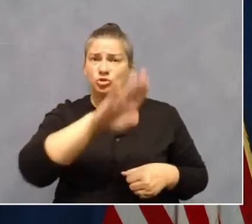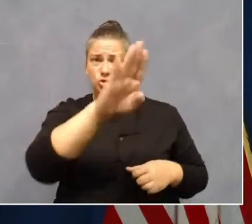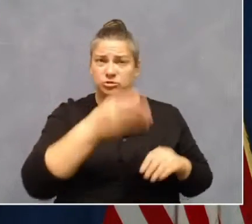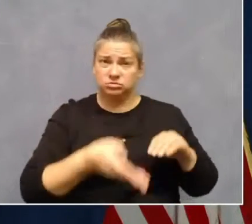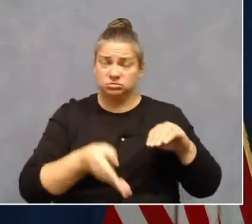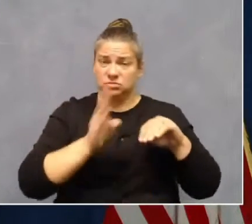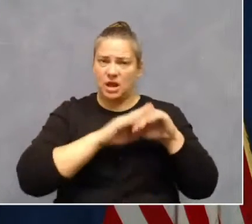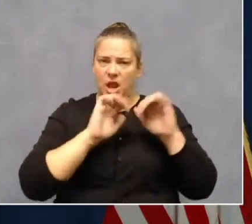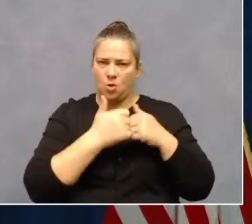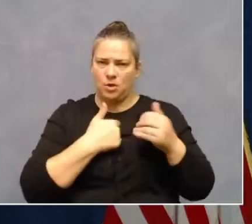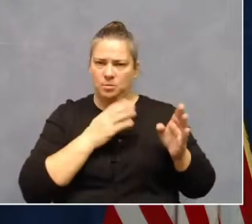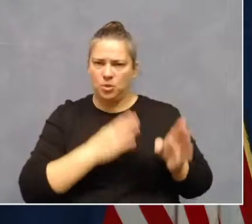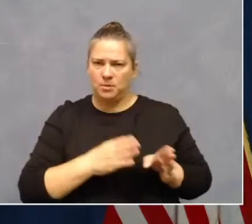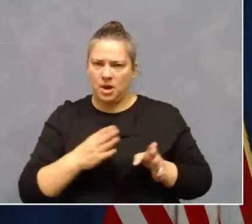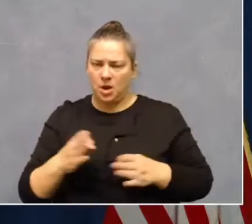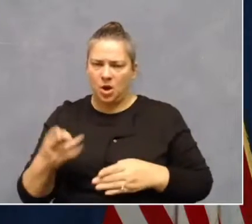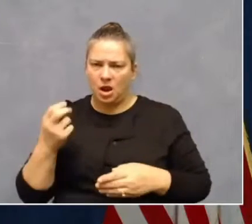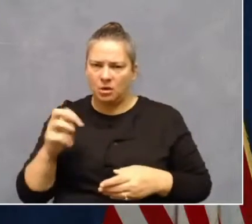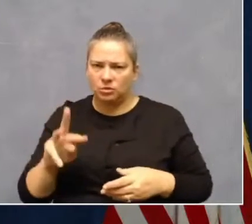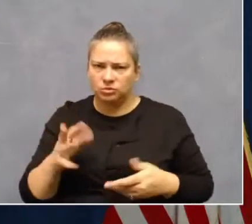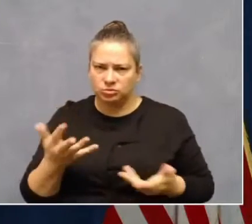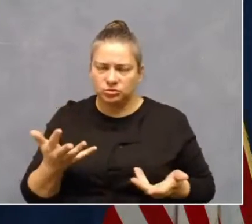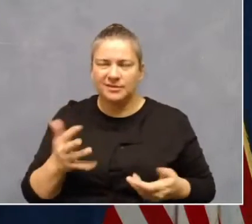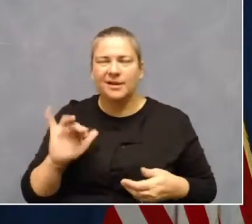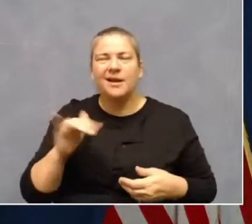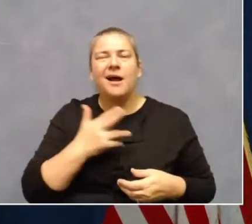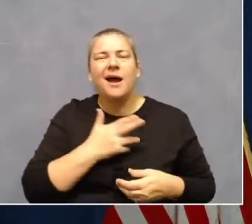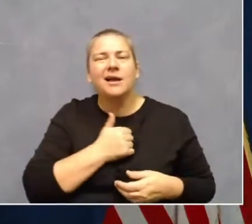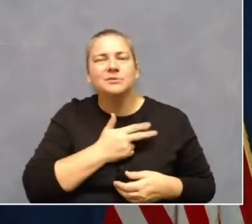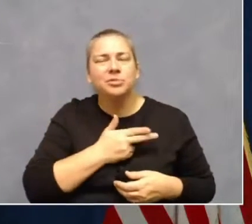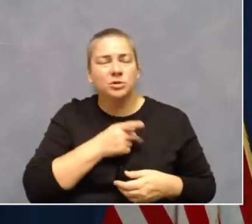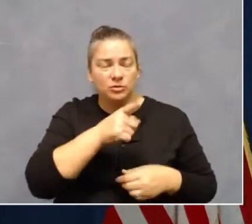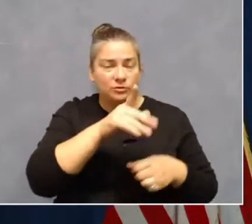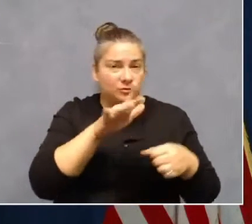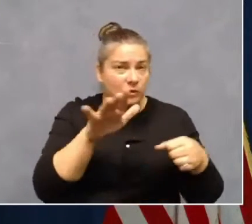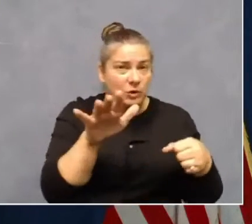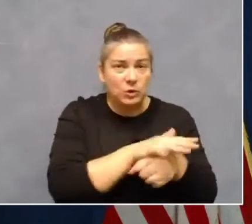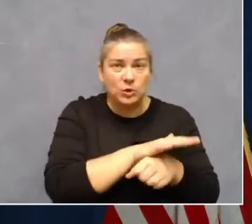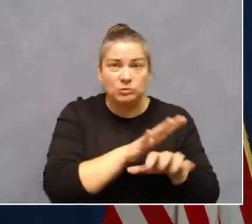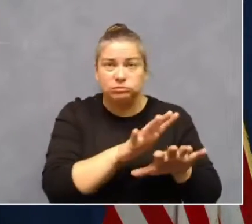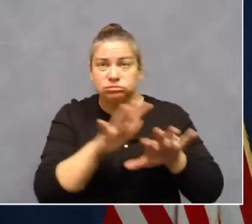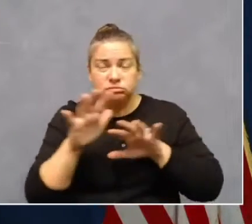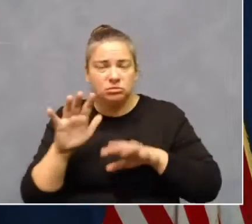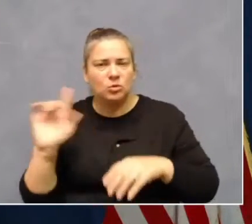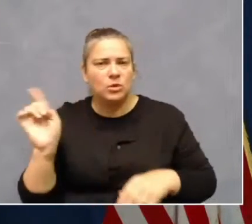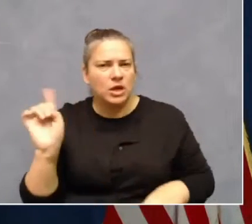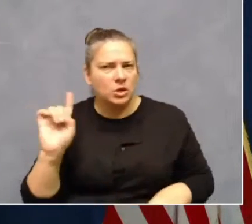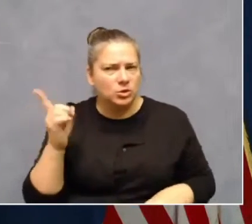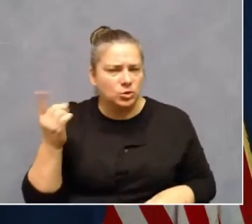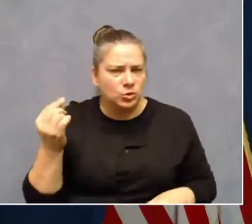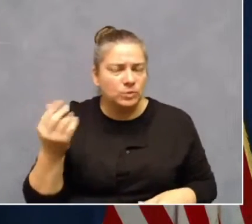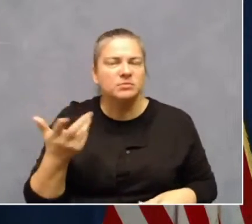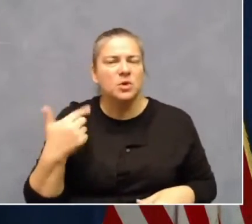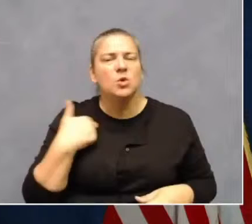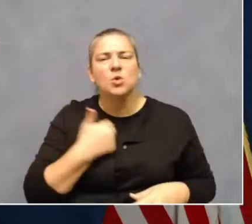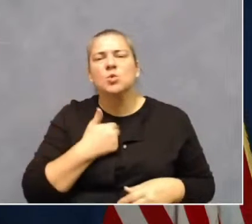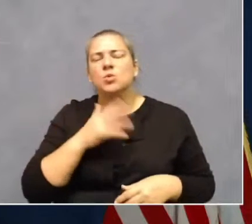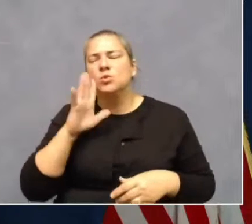preparations, specifically hospital capacity, when we would look at making changes,